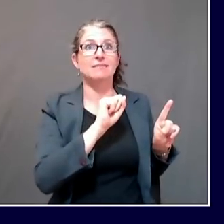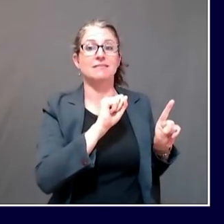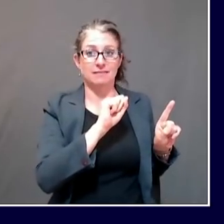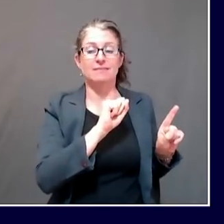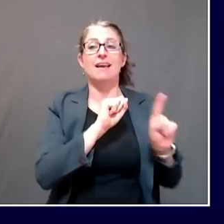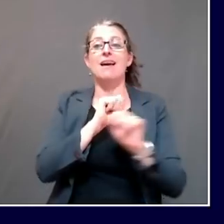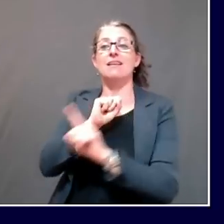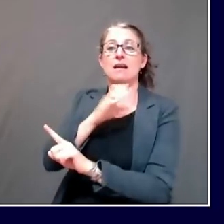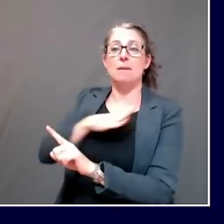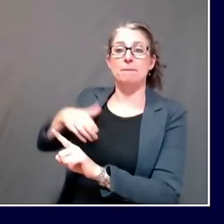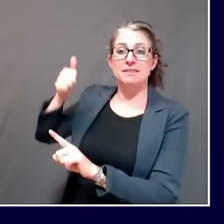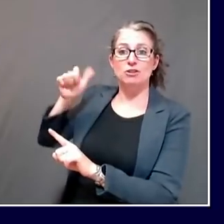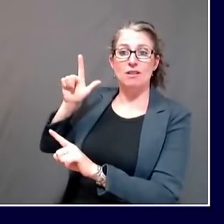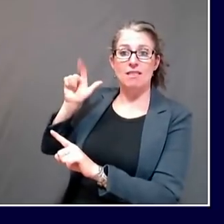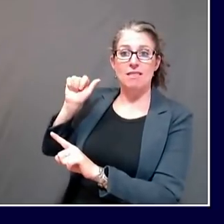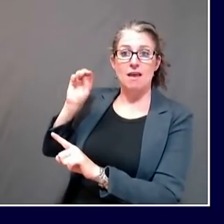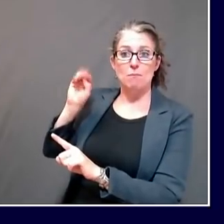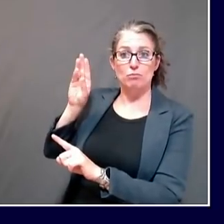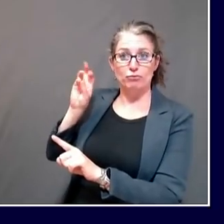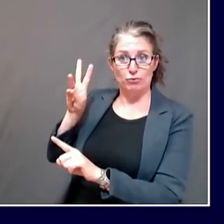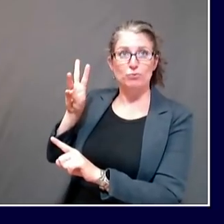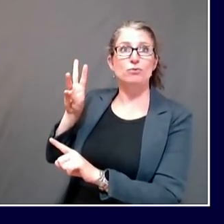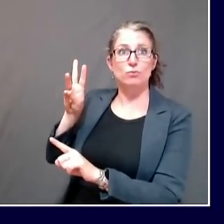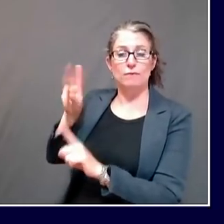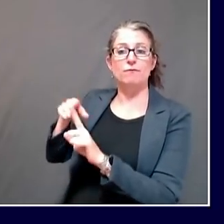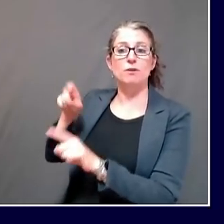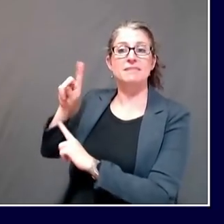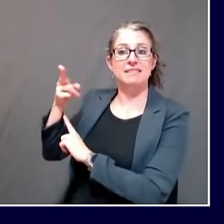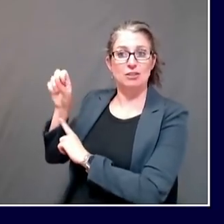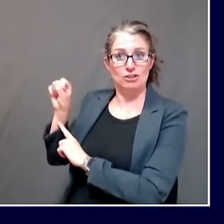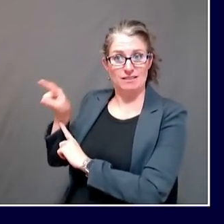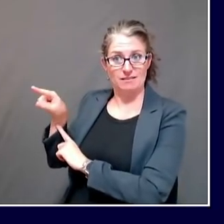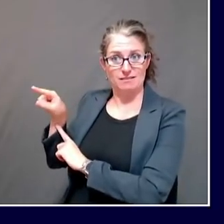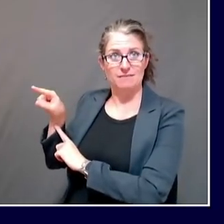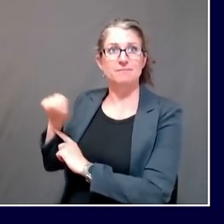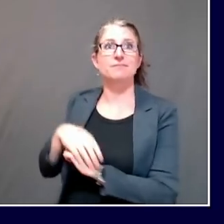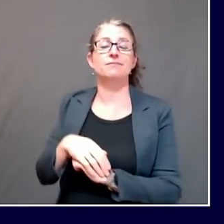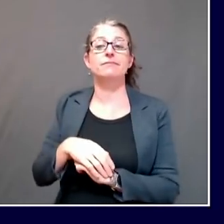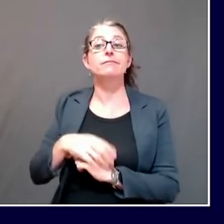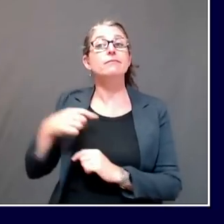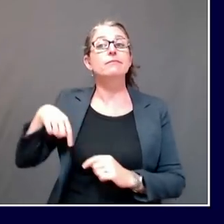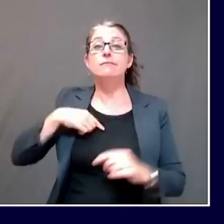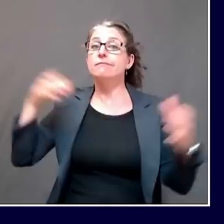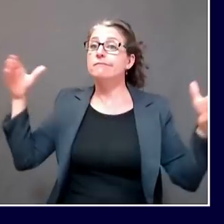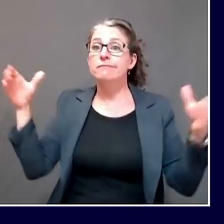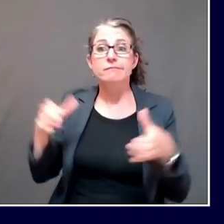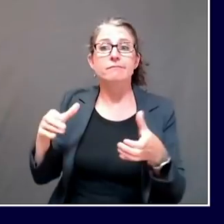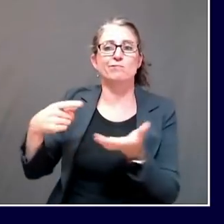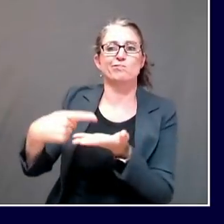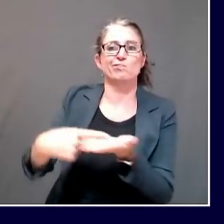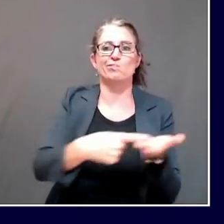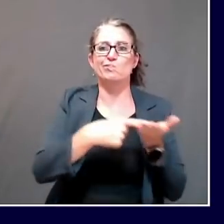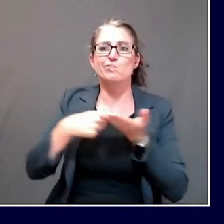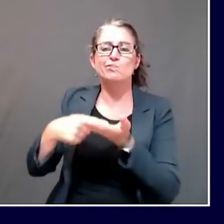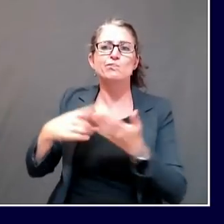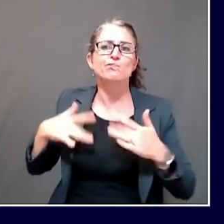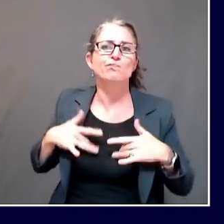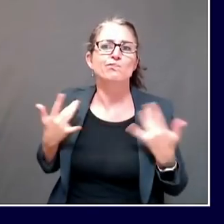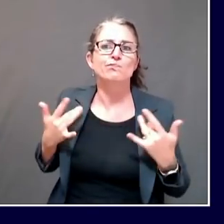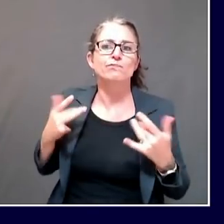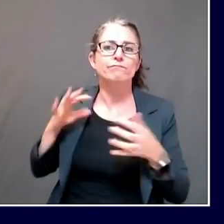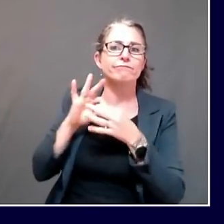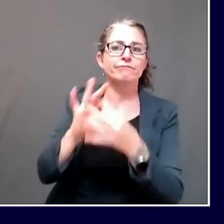Maine's Department of Health and Human Services. We're all here today to provide an update on COVID-19 across the state of Maine